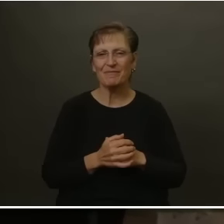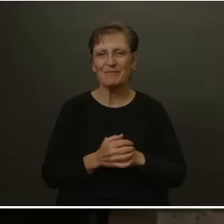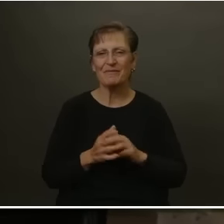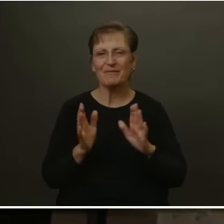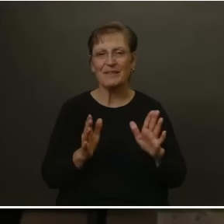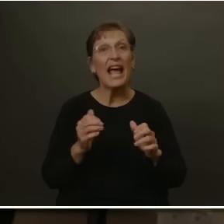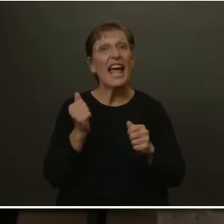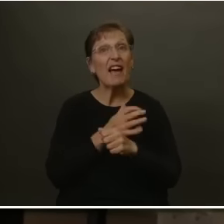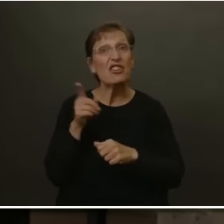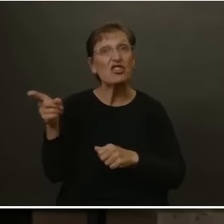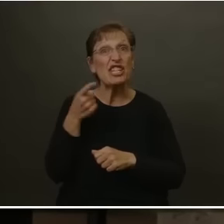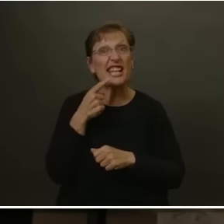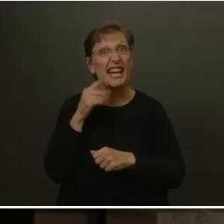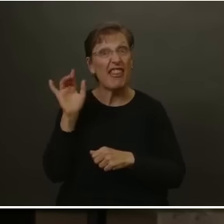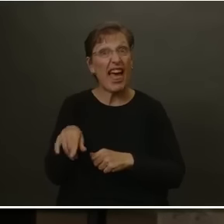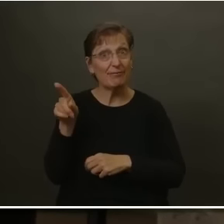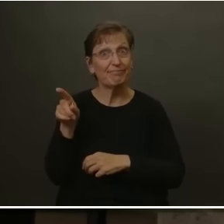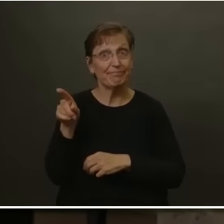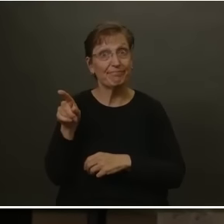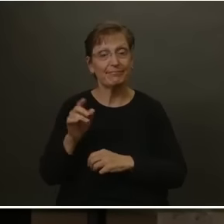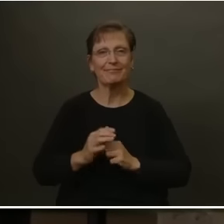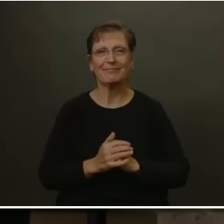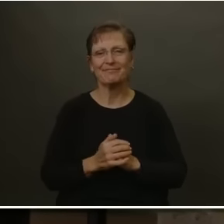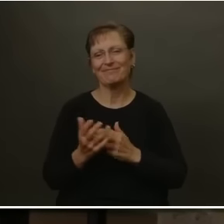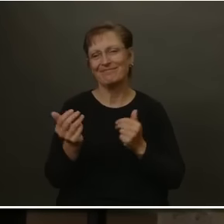Everything she said.